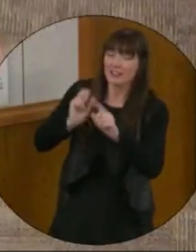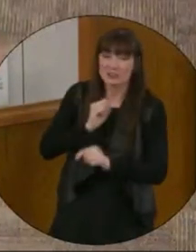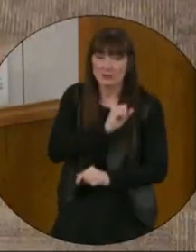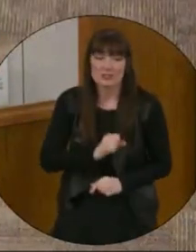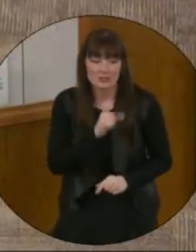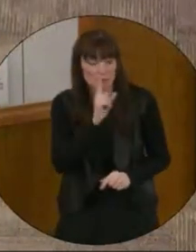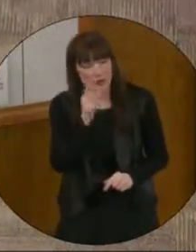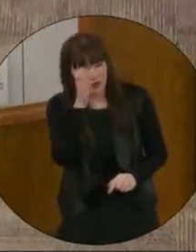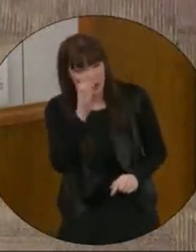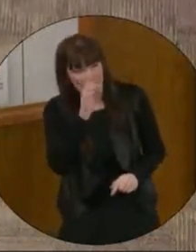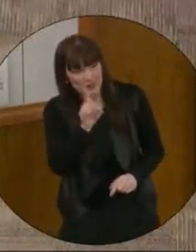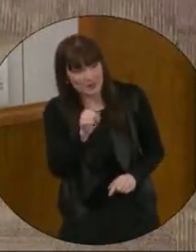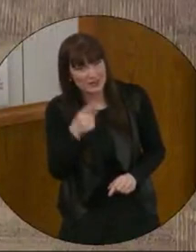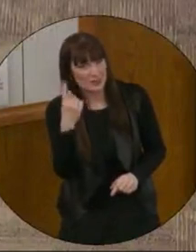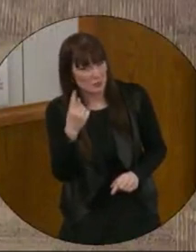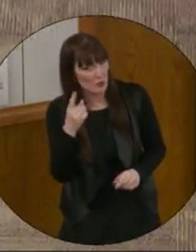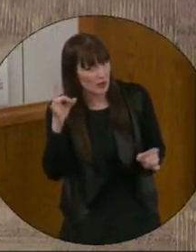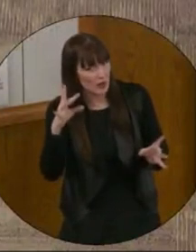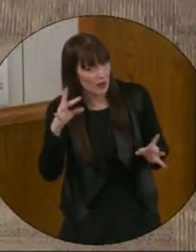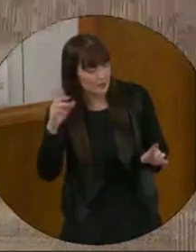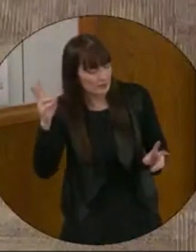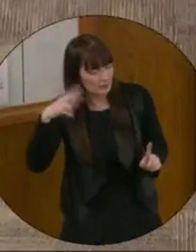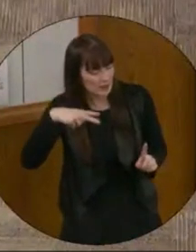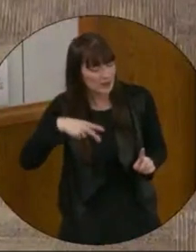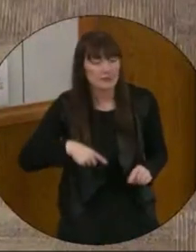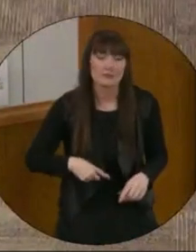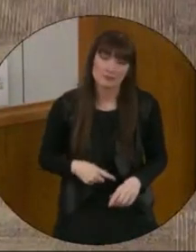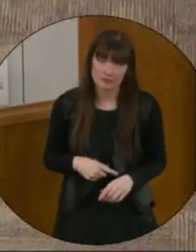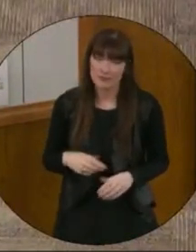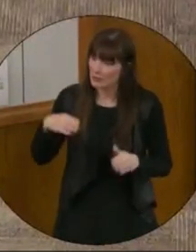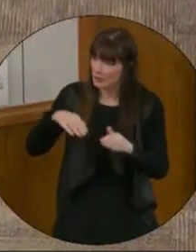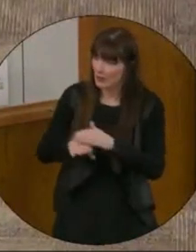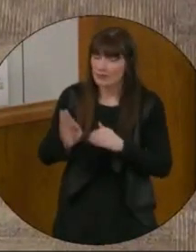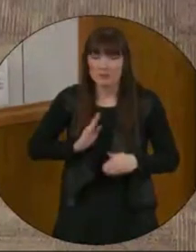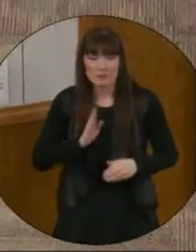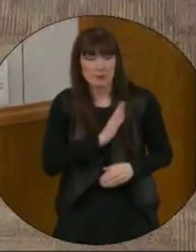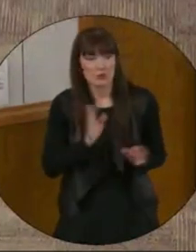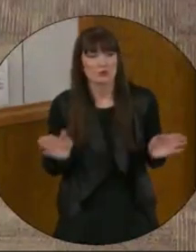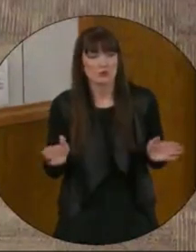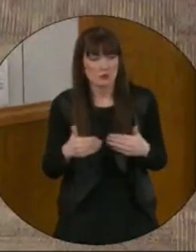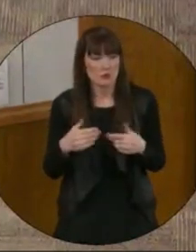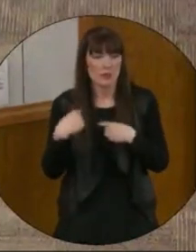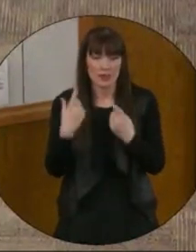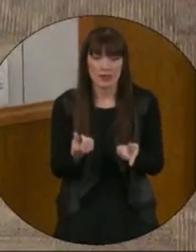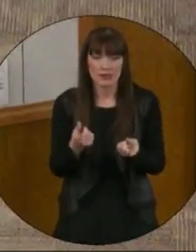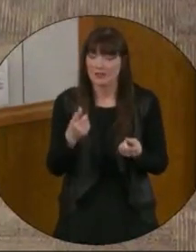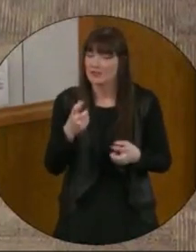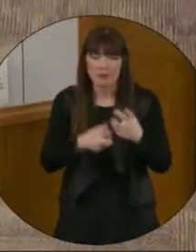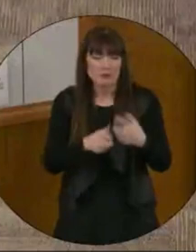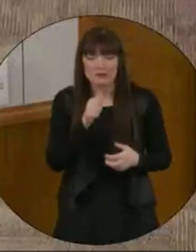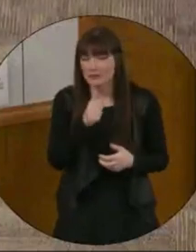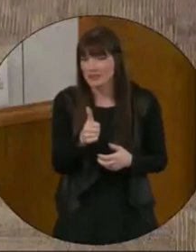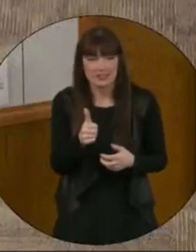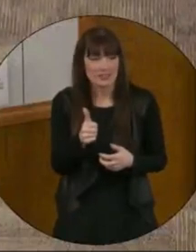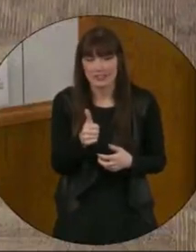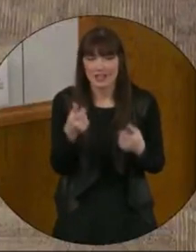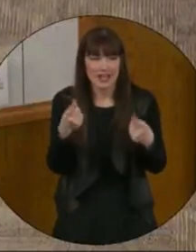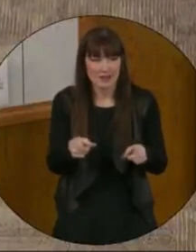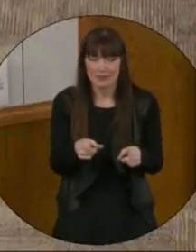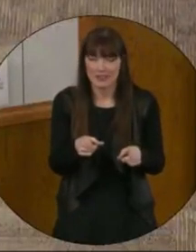superhero, there has to be at least one villain. And enter this boardroom and the boardrooms of years past, because these issues didn't start with this